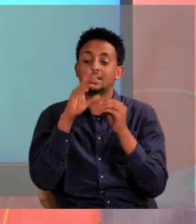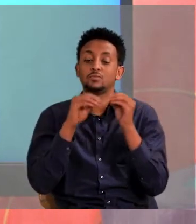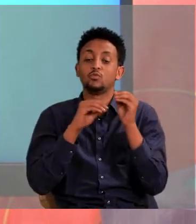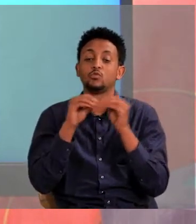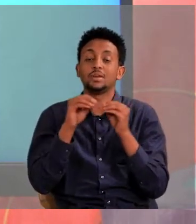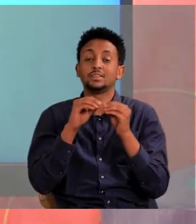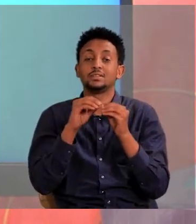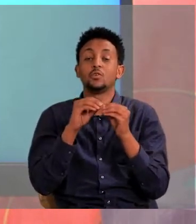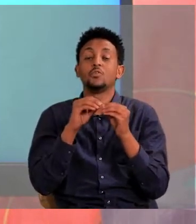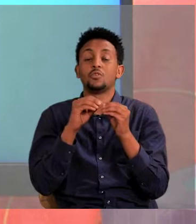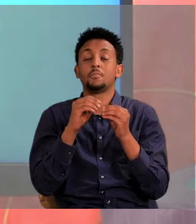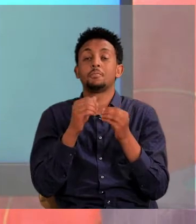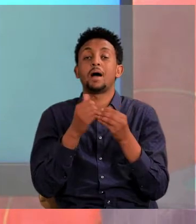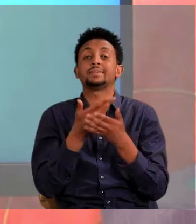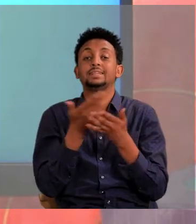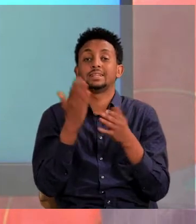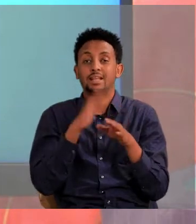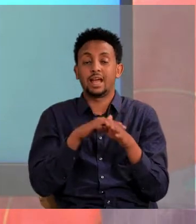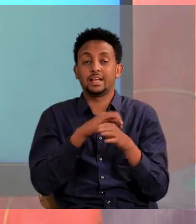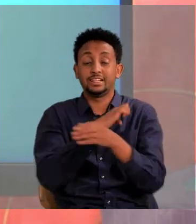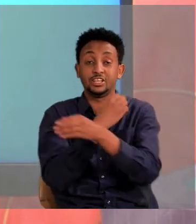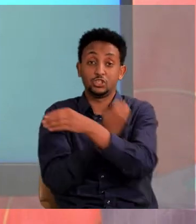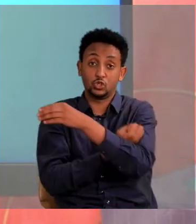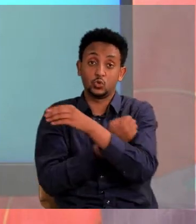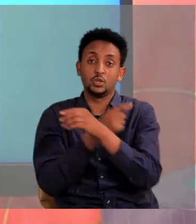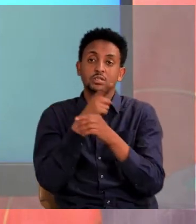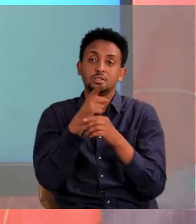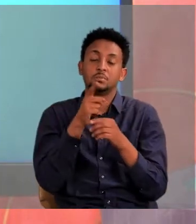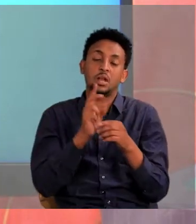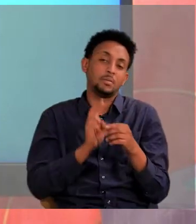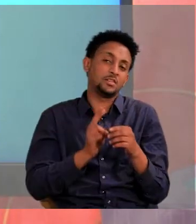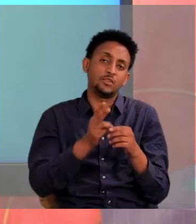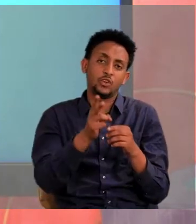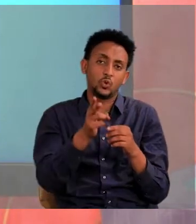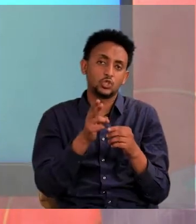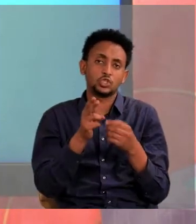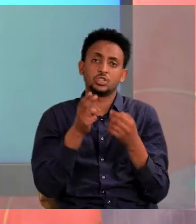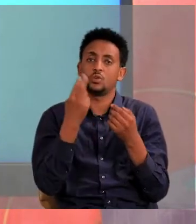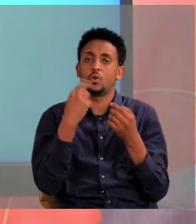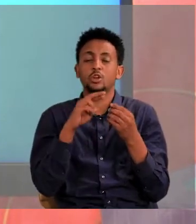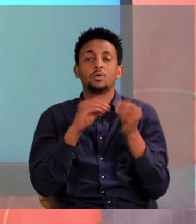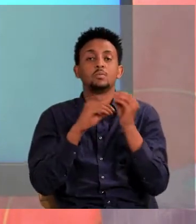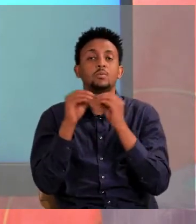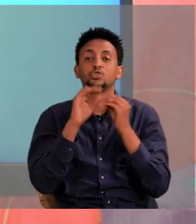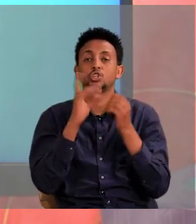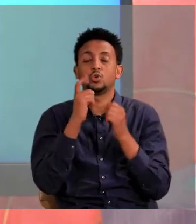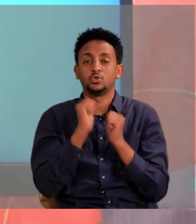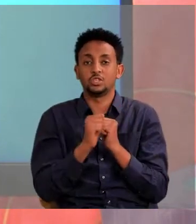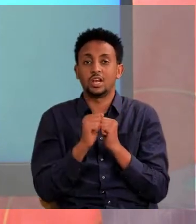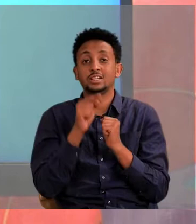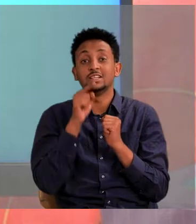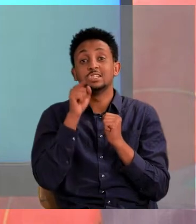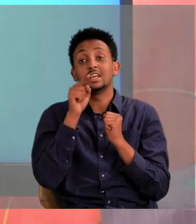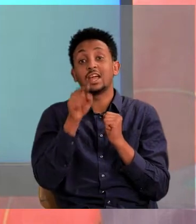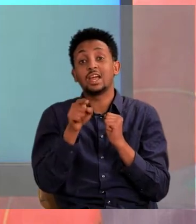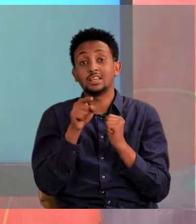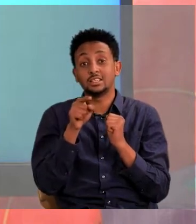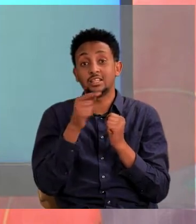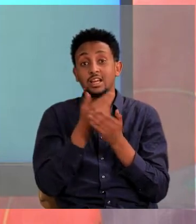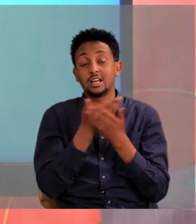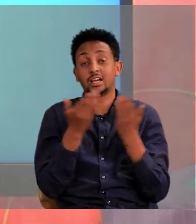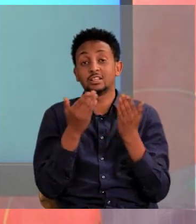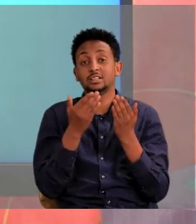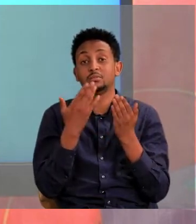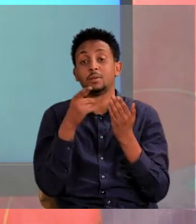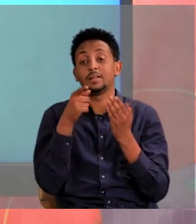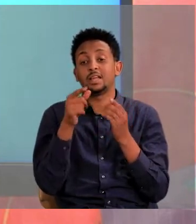with the motion of the particles. So it's energy due to its velocity or it's energy due to its motion. So that it's stated as,